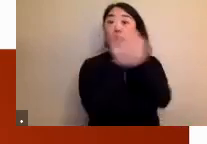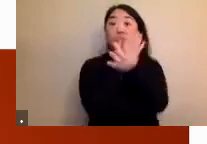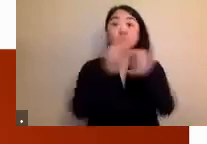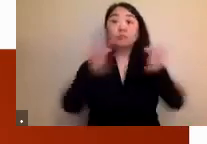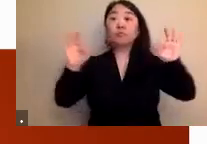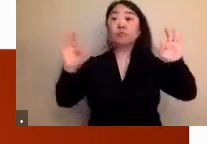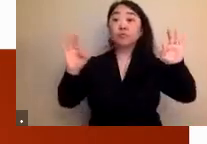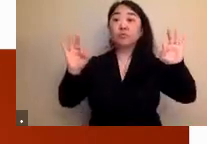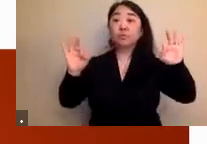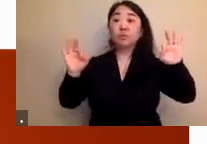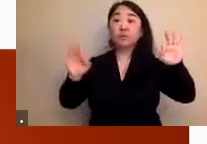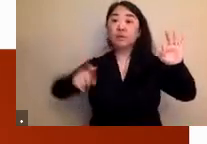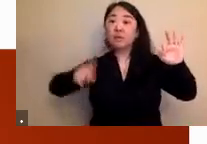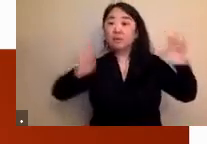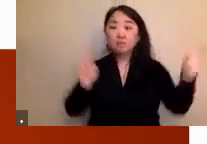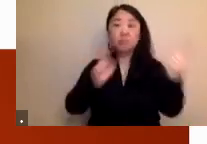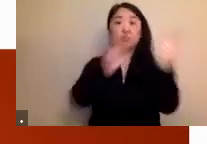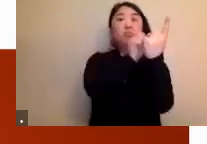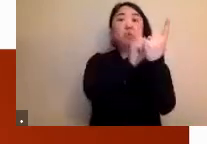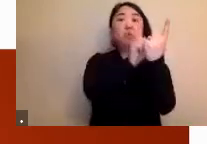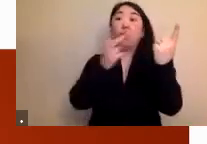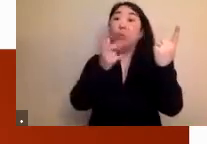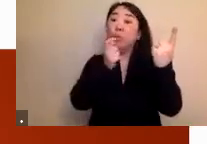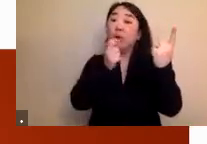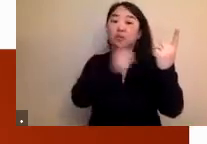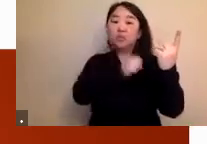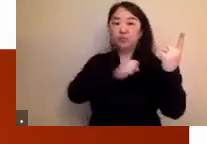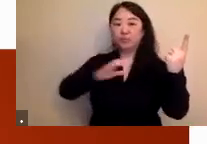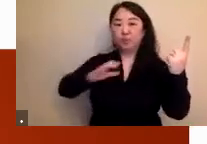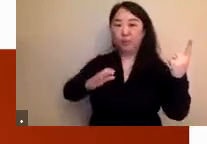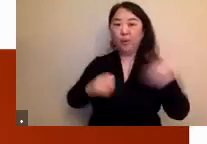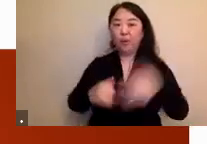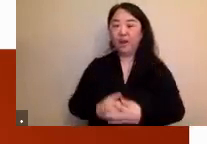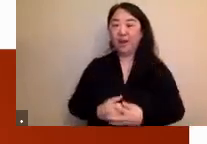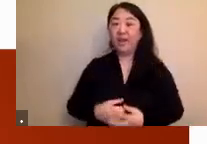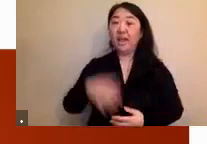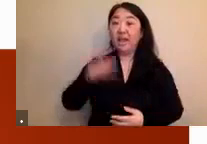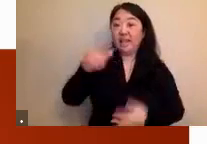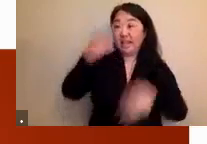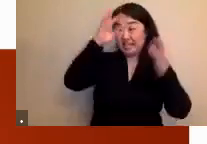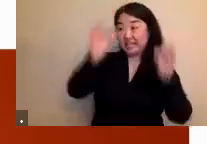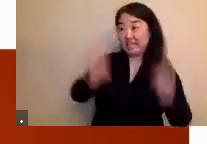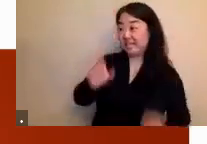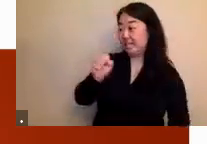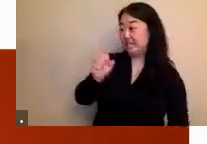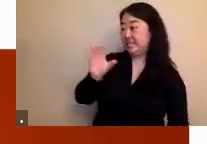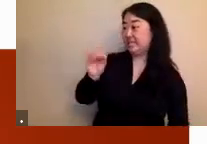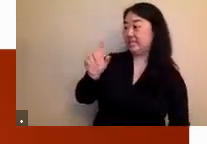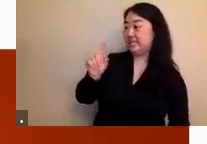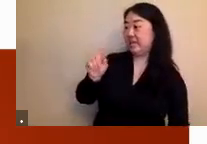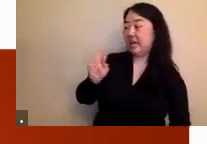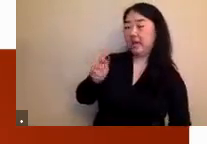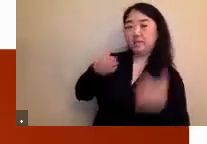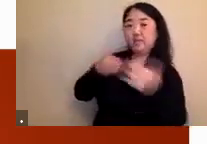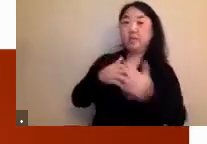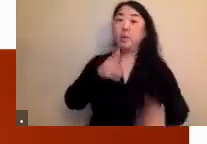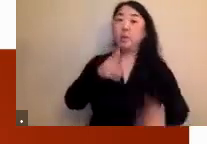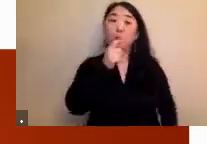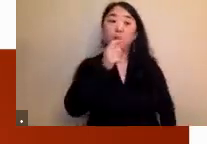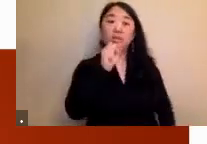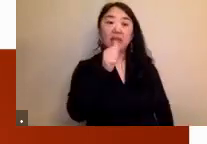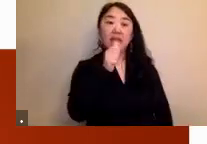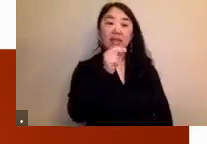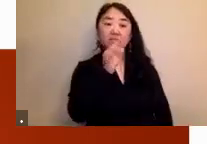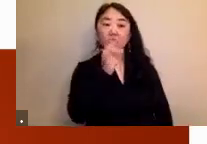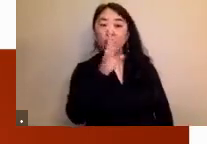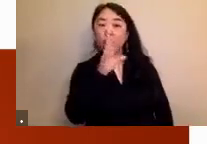he went to the Supreme Court. And the decision that was Scott versus Sanford indicated that